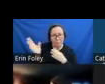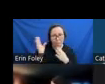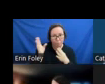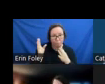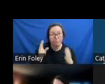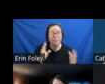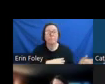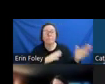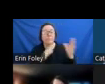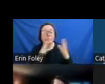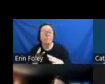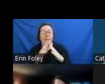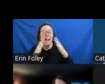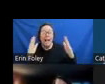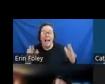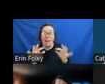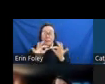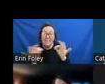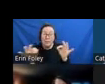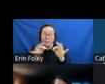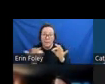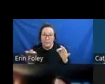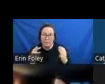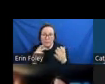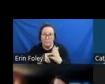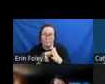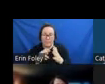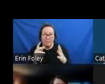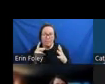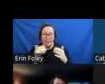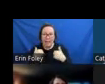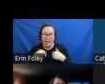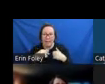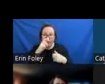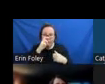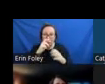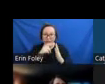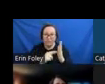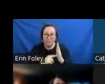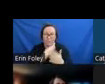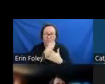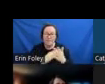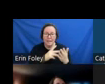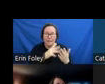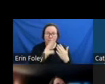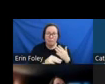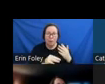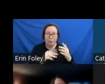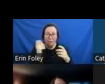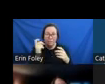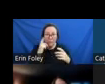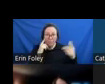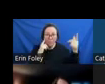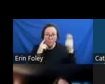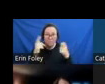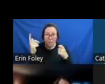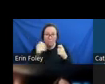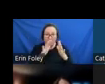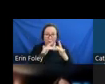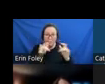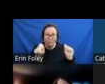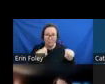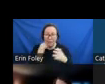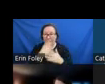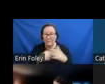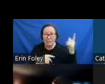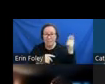government programs can be combined, which cannot be combined, what they can be used for, and where they can be